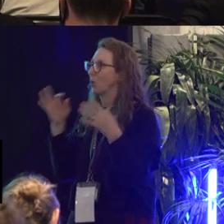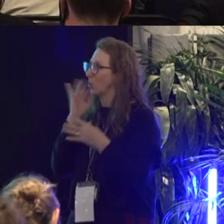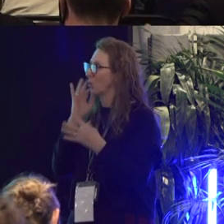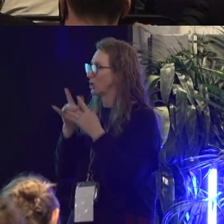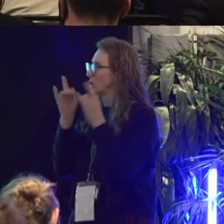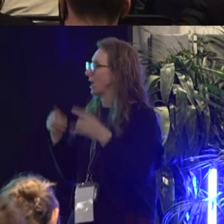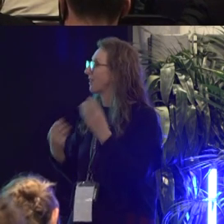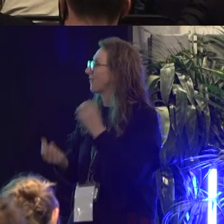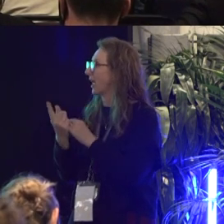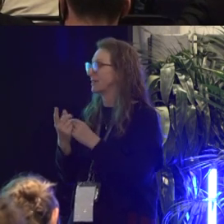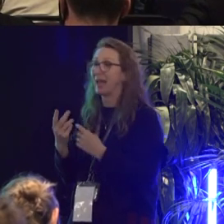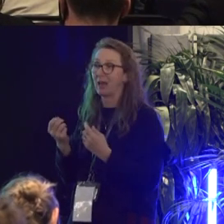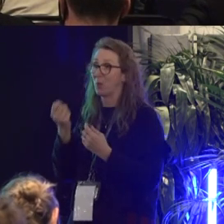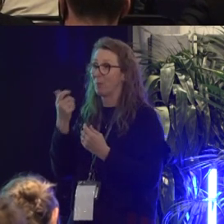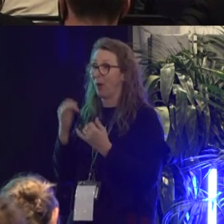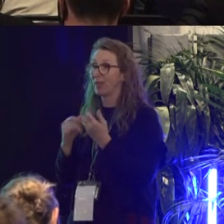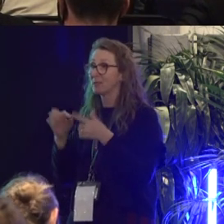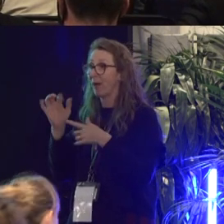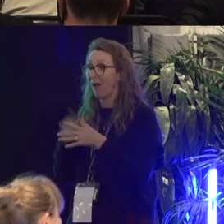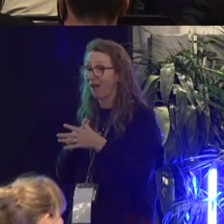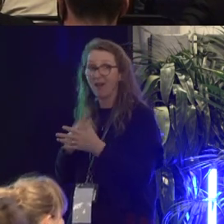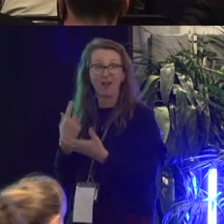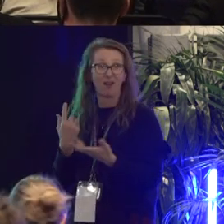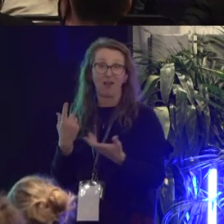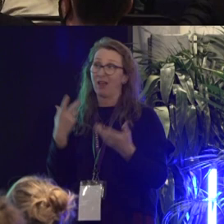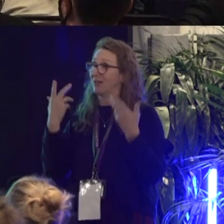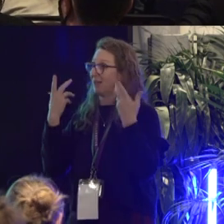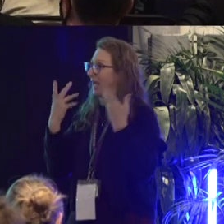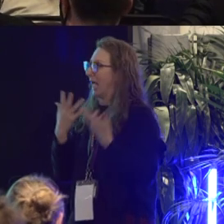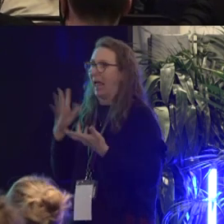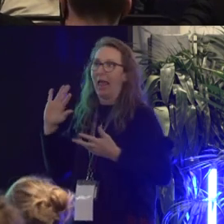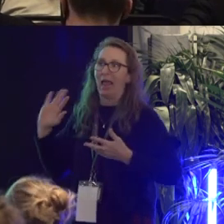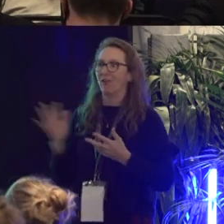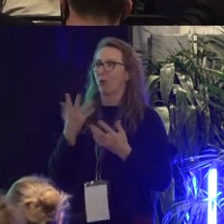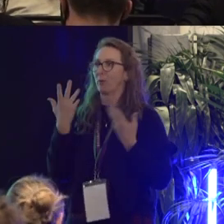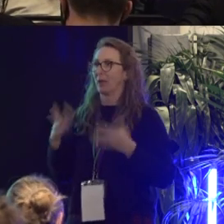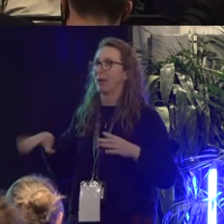Spa, and to everyone else who has been involved.